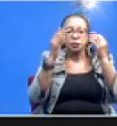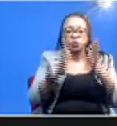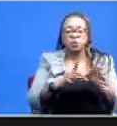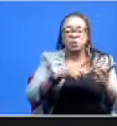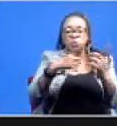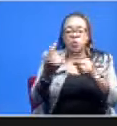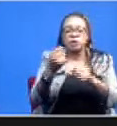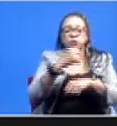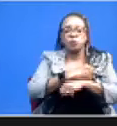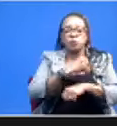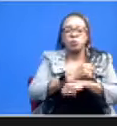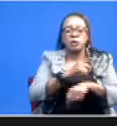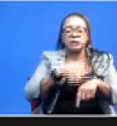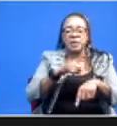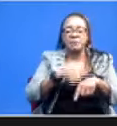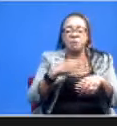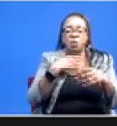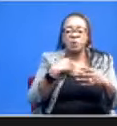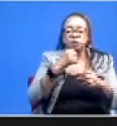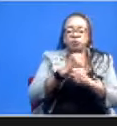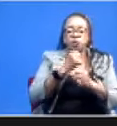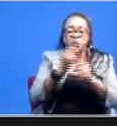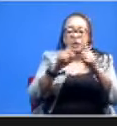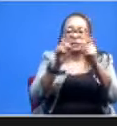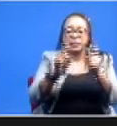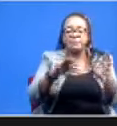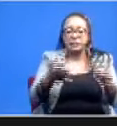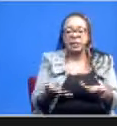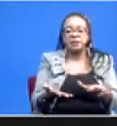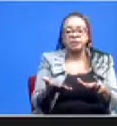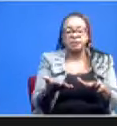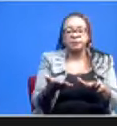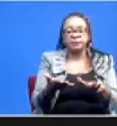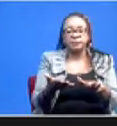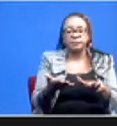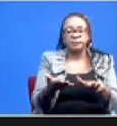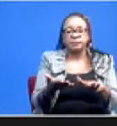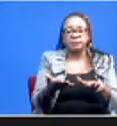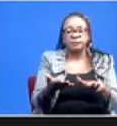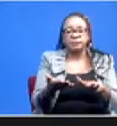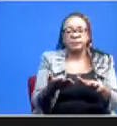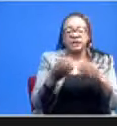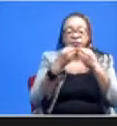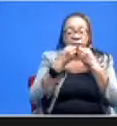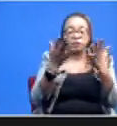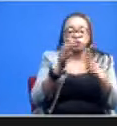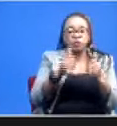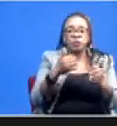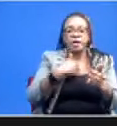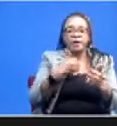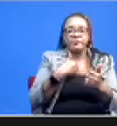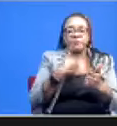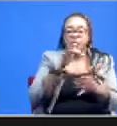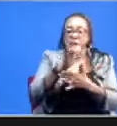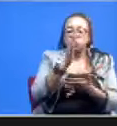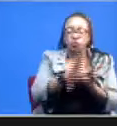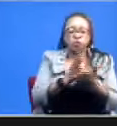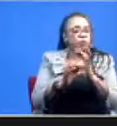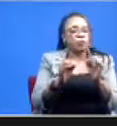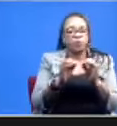went to school and when he was ready to do the exams, he collapsed and died. According to the information that we have, that is not